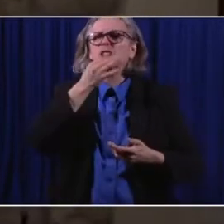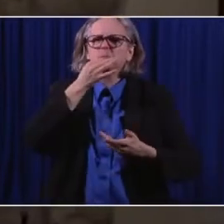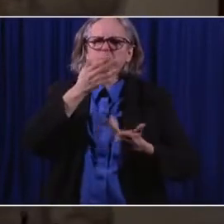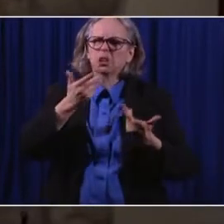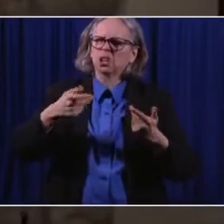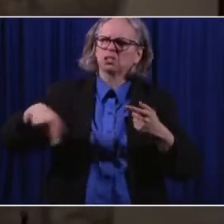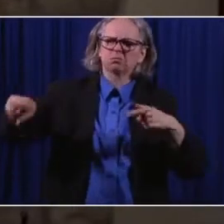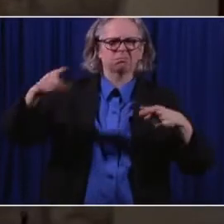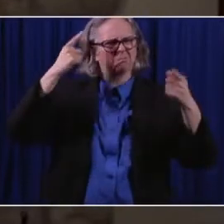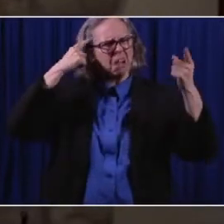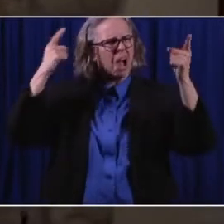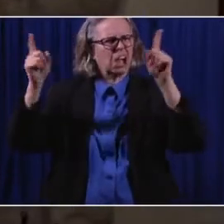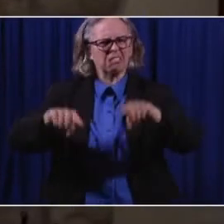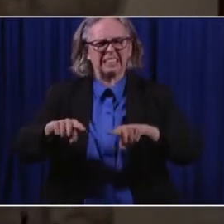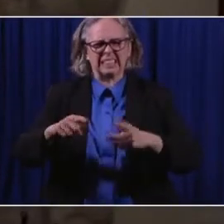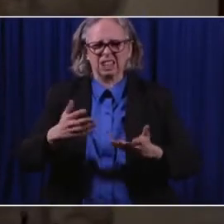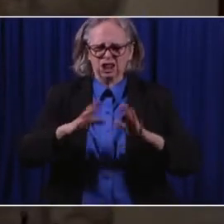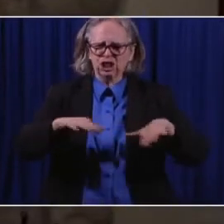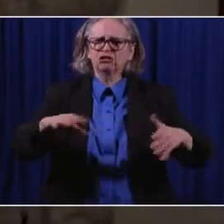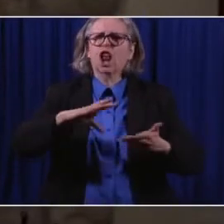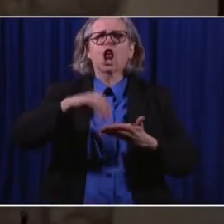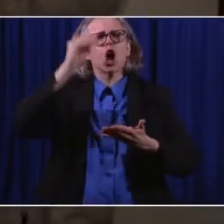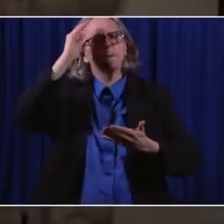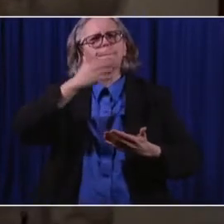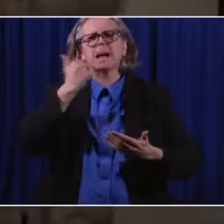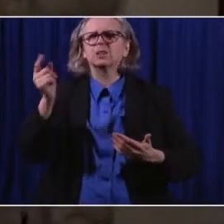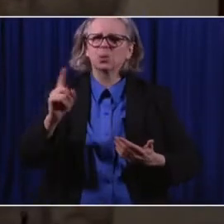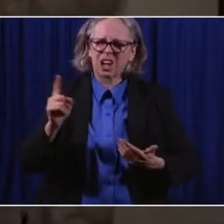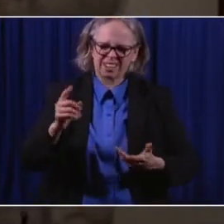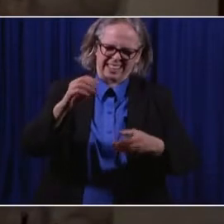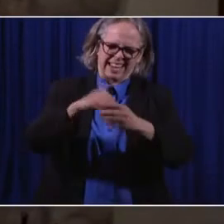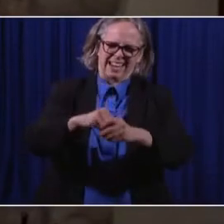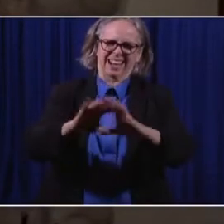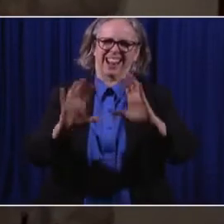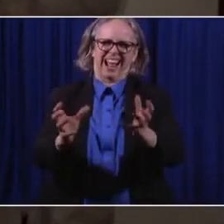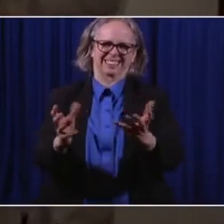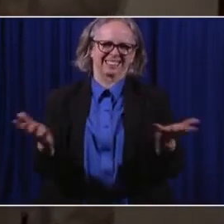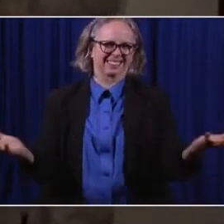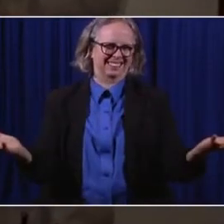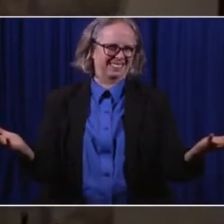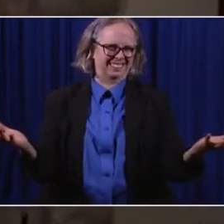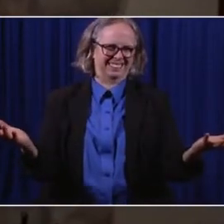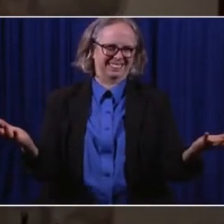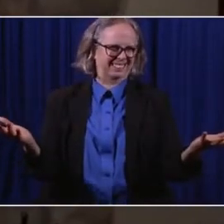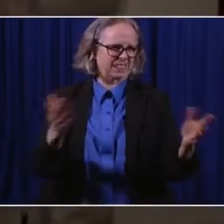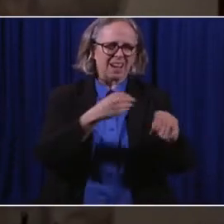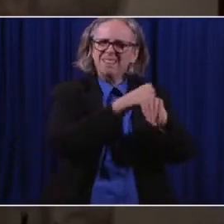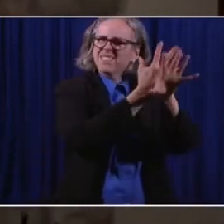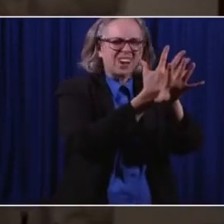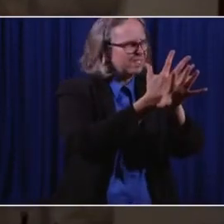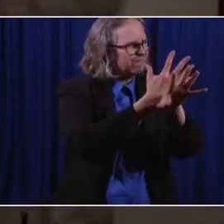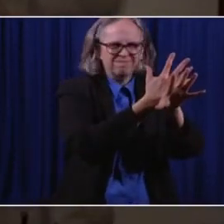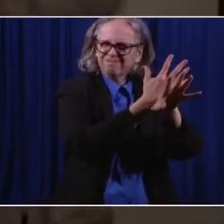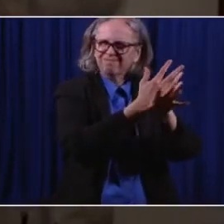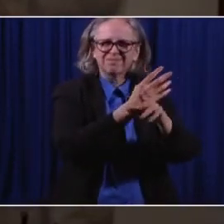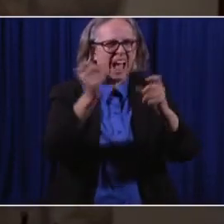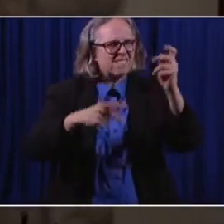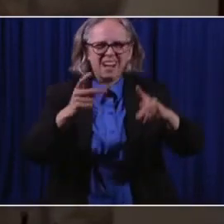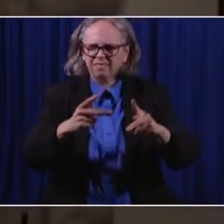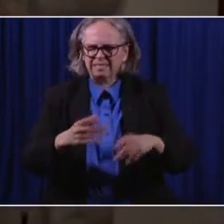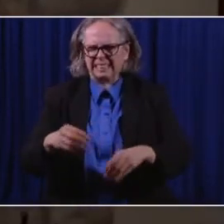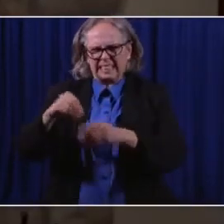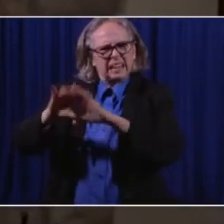learn and socialize. There's no question that it also supports developmental and emotional well-being. It's critical that